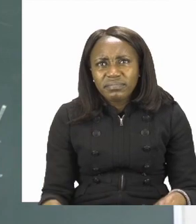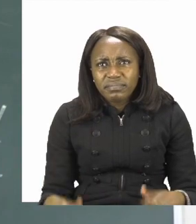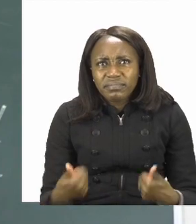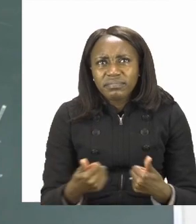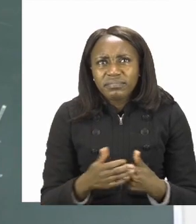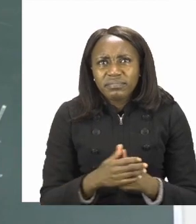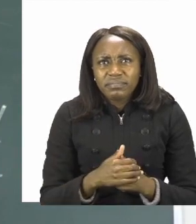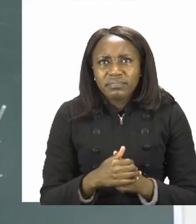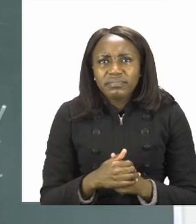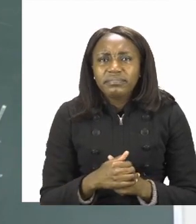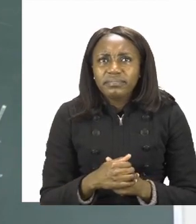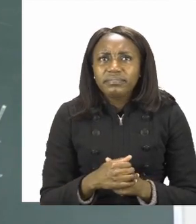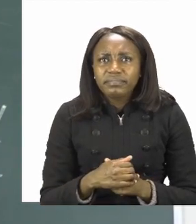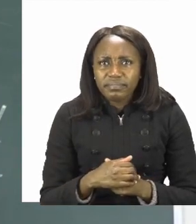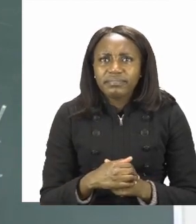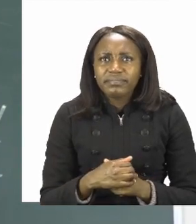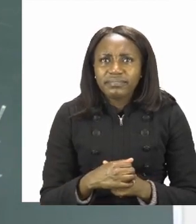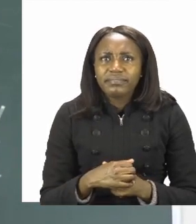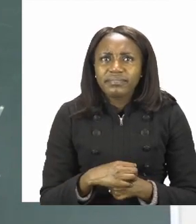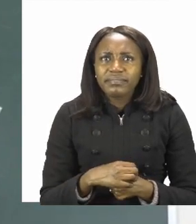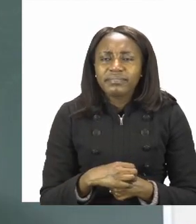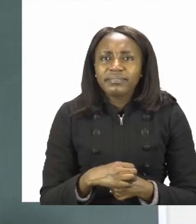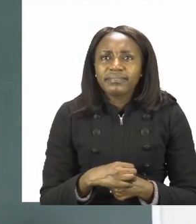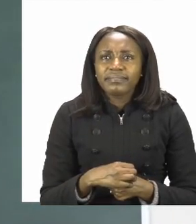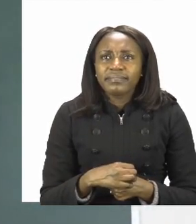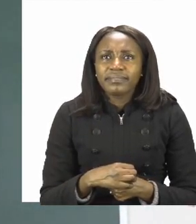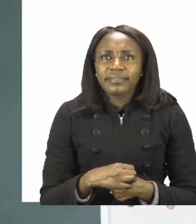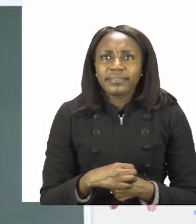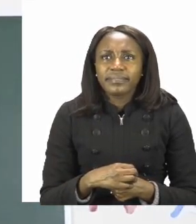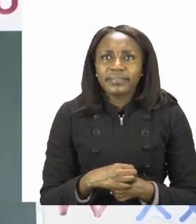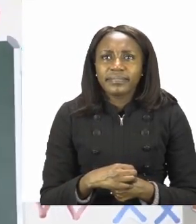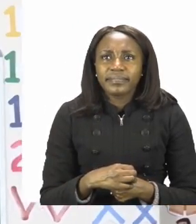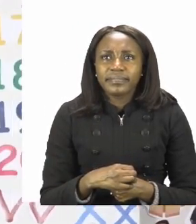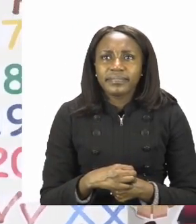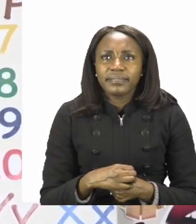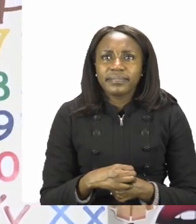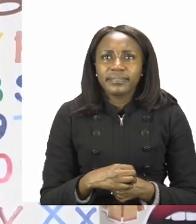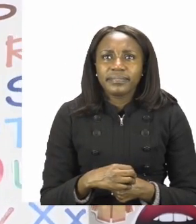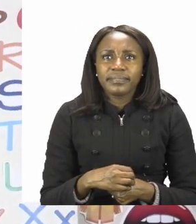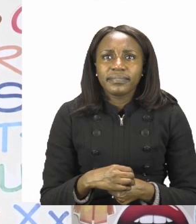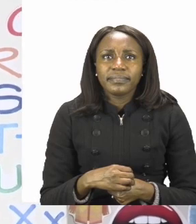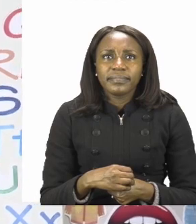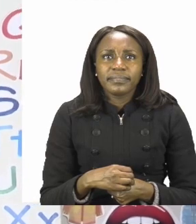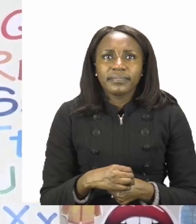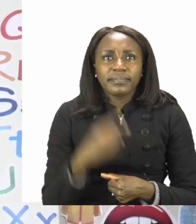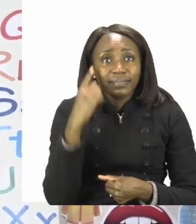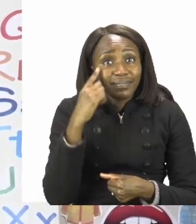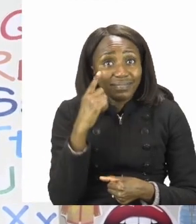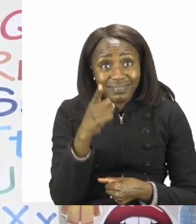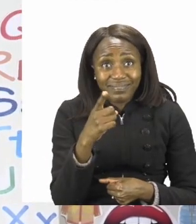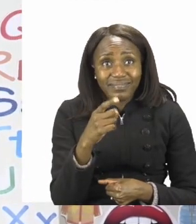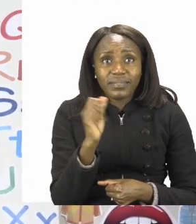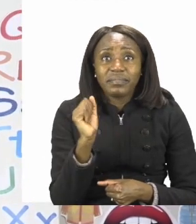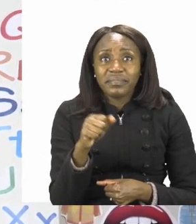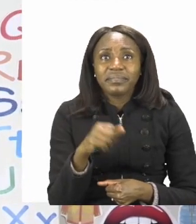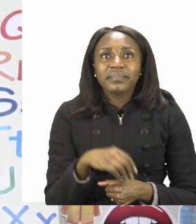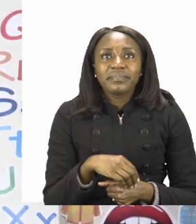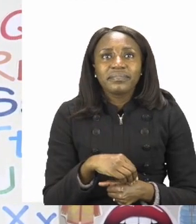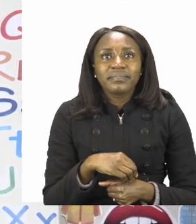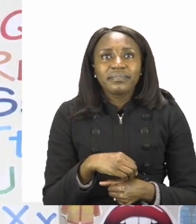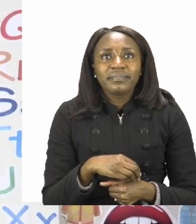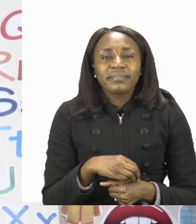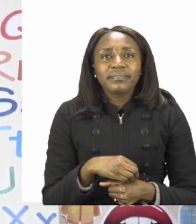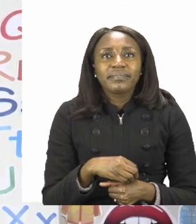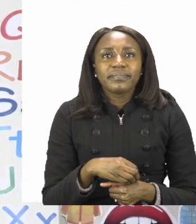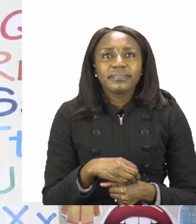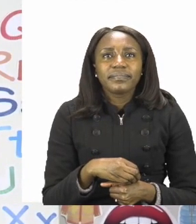1 eye too. So let me look for the piece that has another eye. I think it is this piece. So I'm